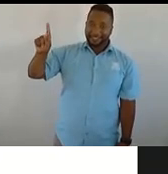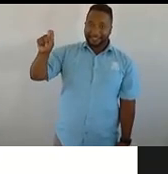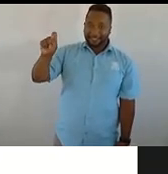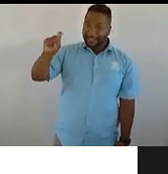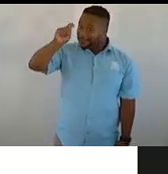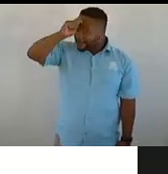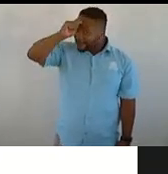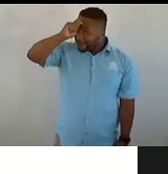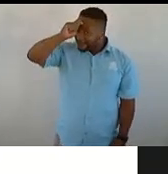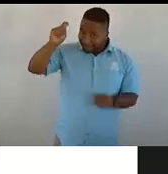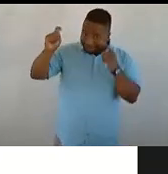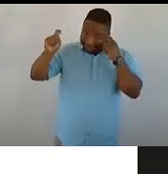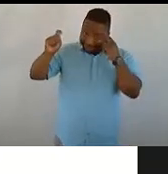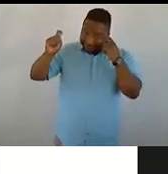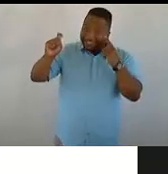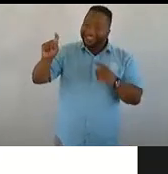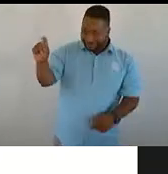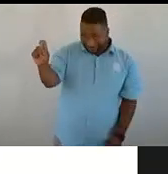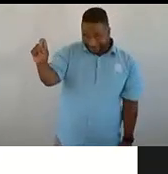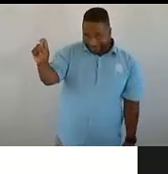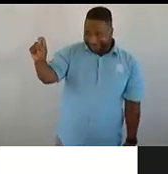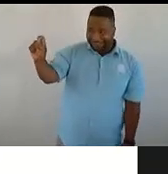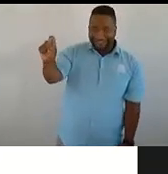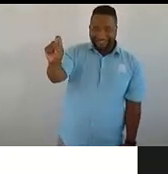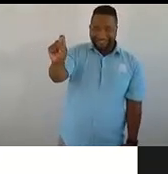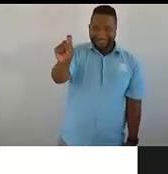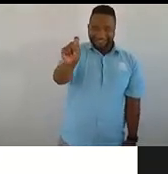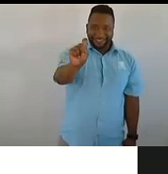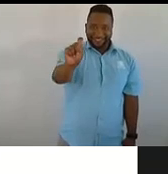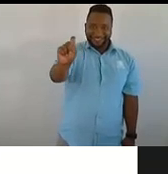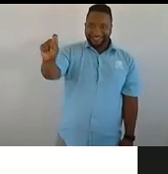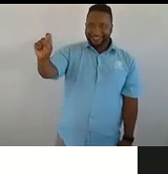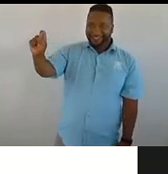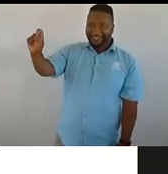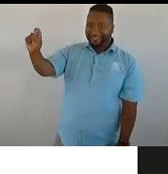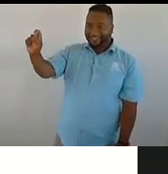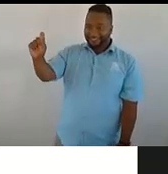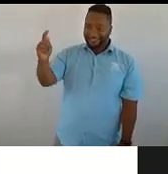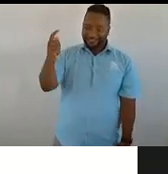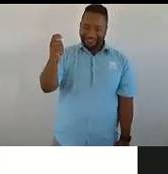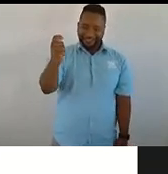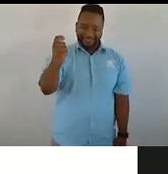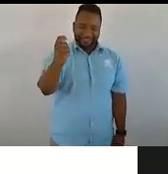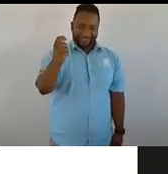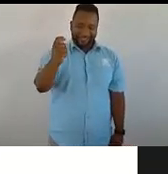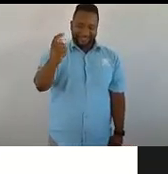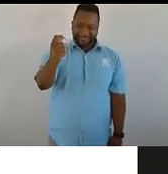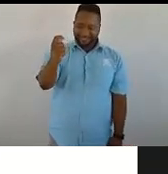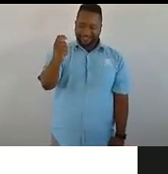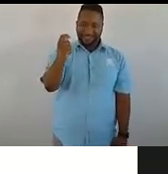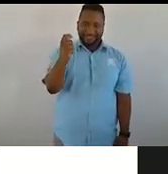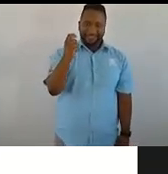The T looks a little bit. So you remember the sign for morning? That is the hand shape that we used, the